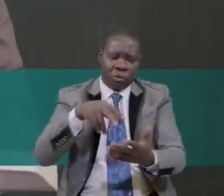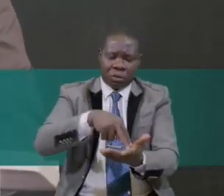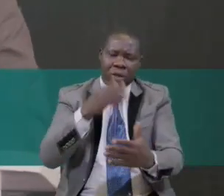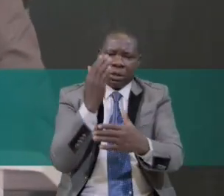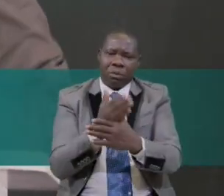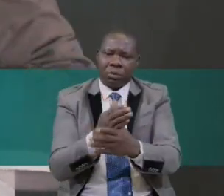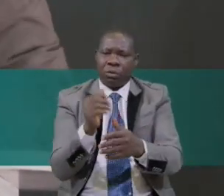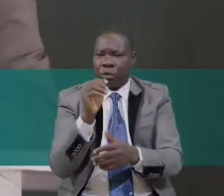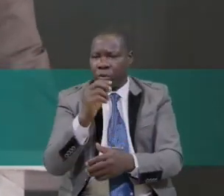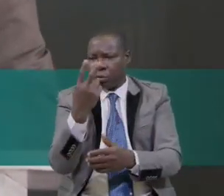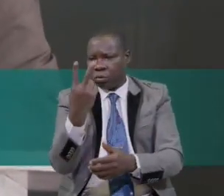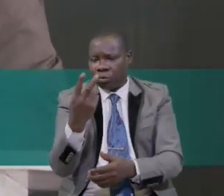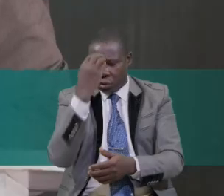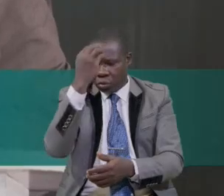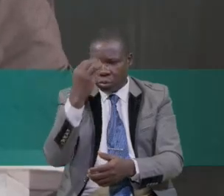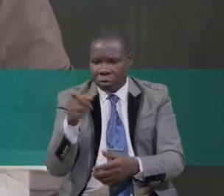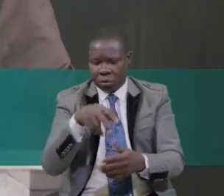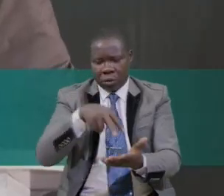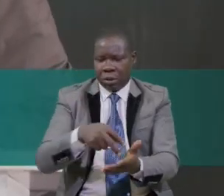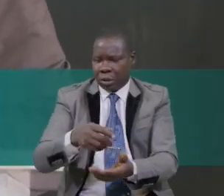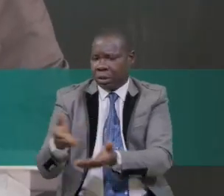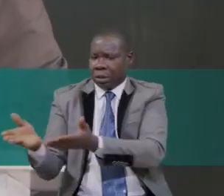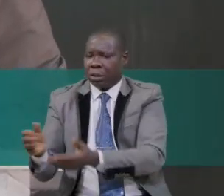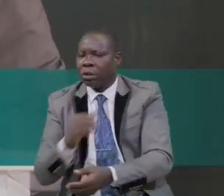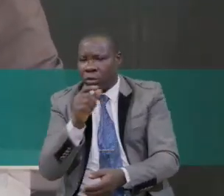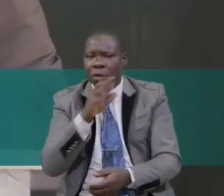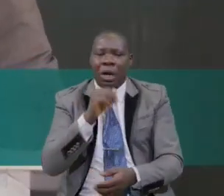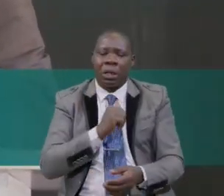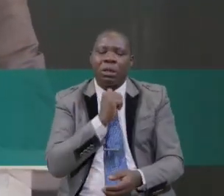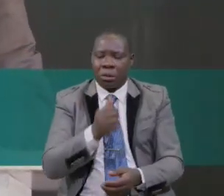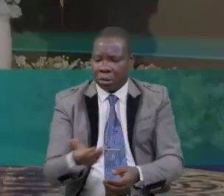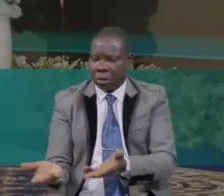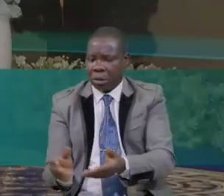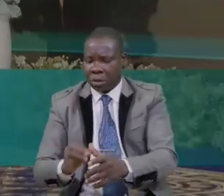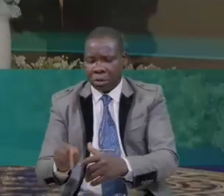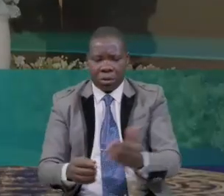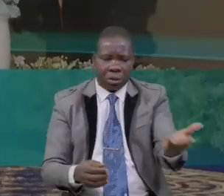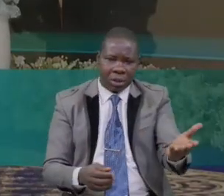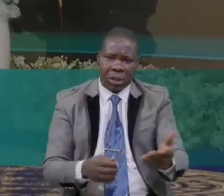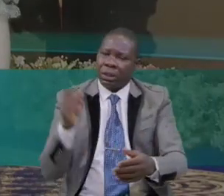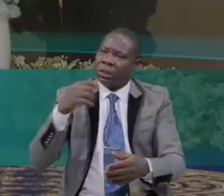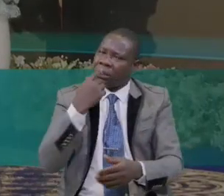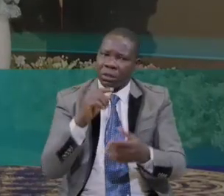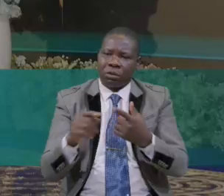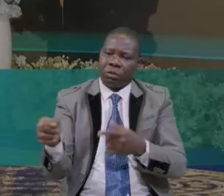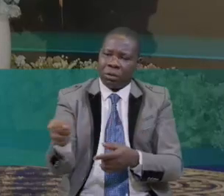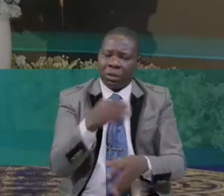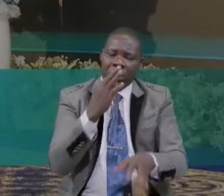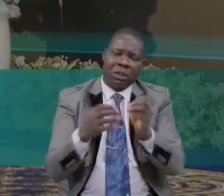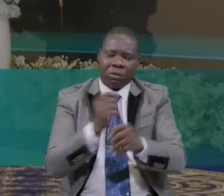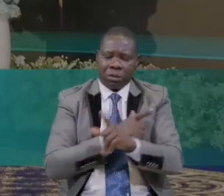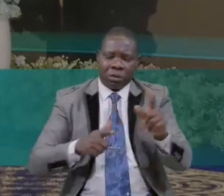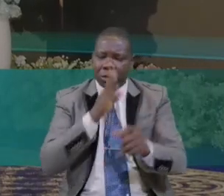or there? He said unto them, if the Lord be God, follow him.